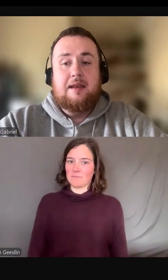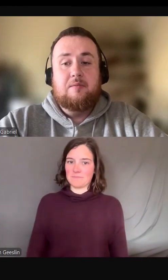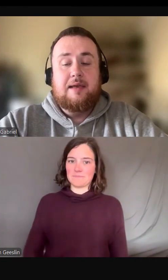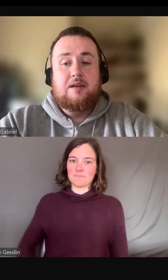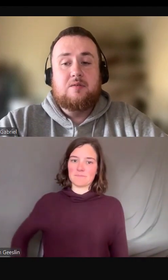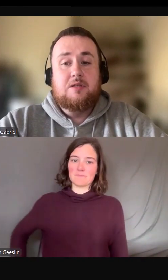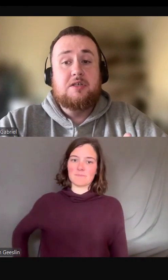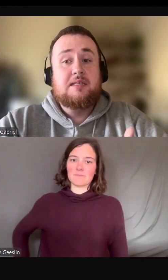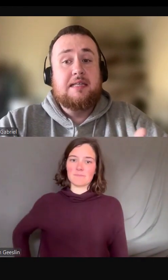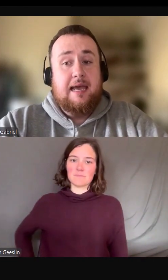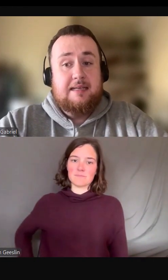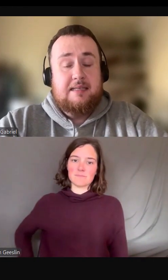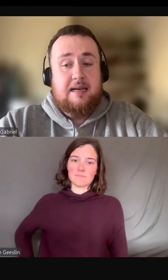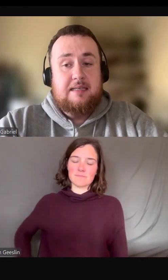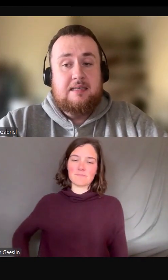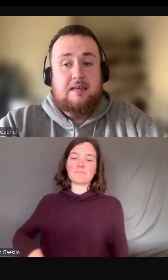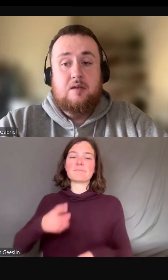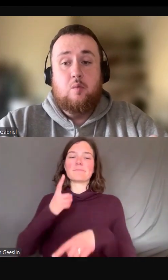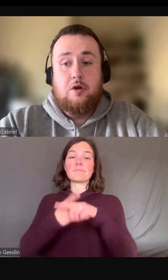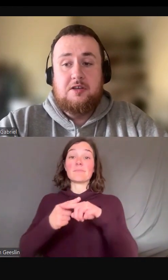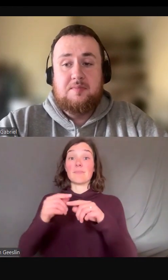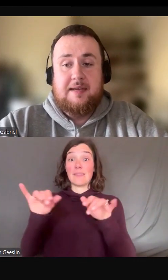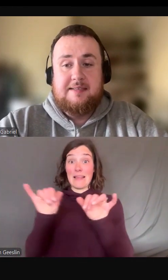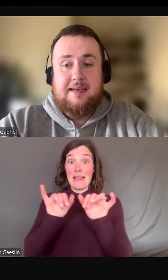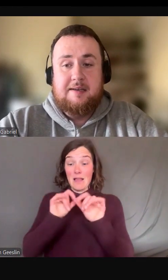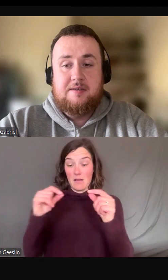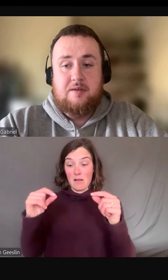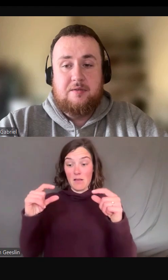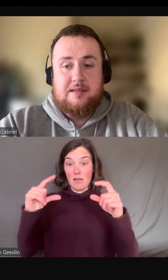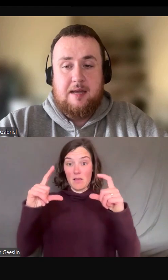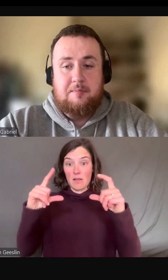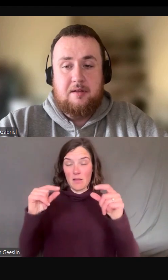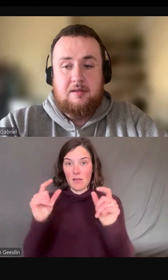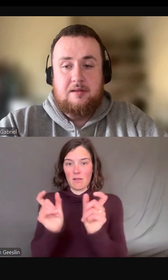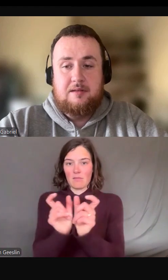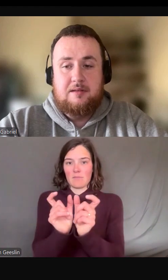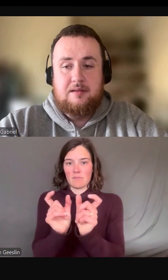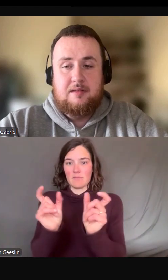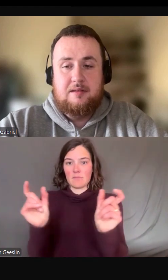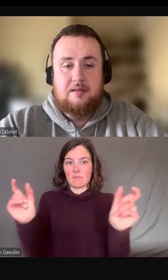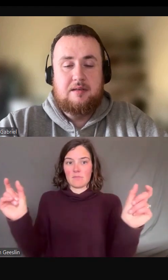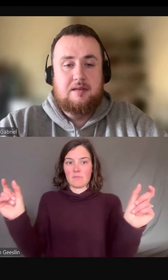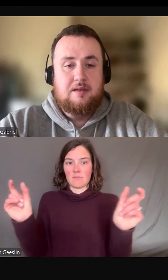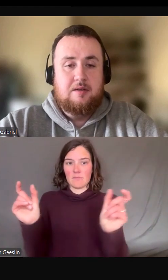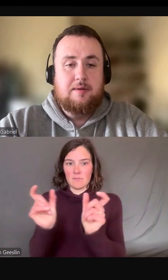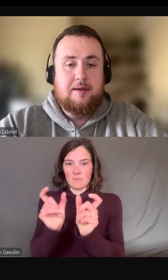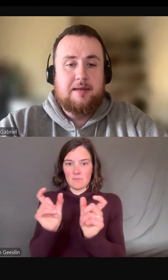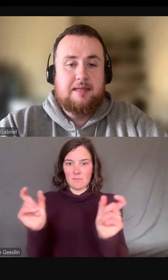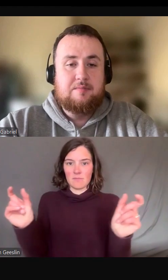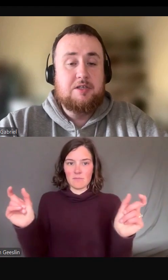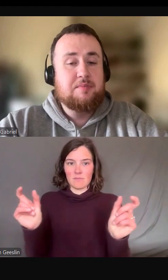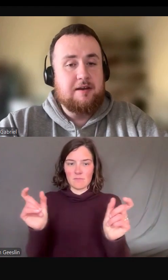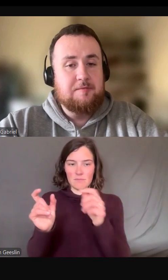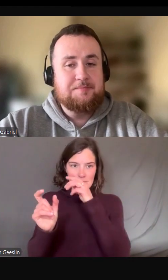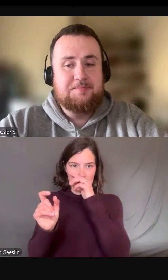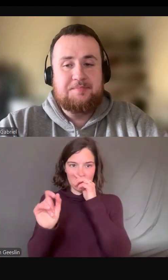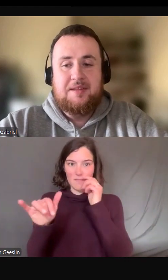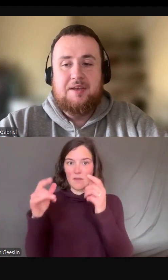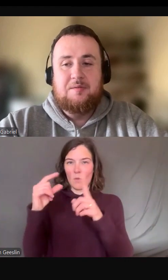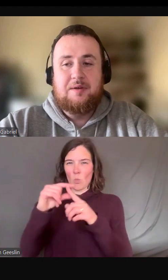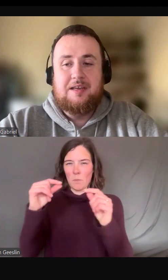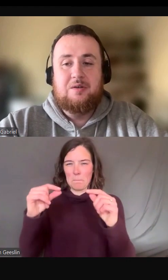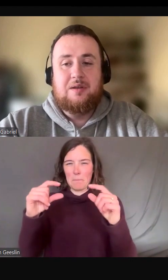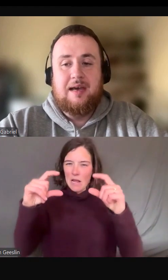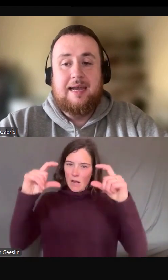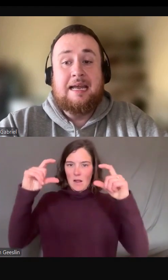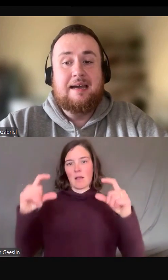Then we can also adjust the text size, the word spacing. So for example, you can make these much bigger.